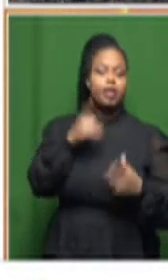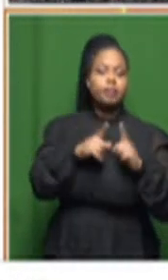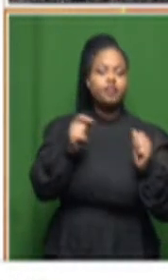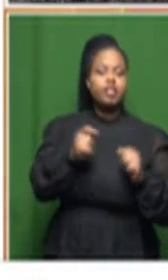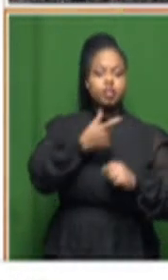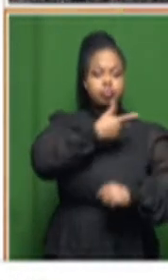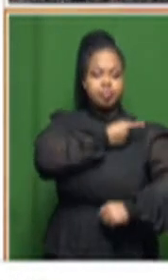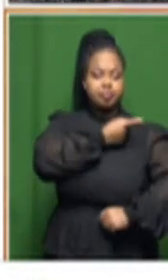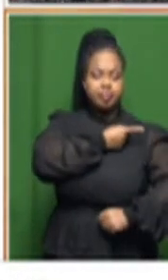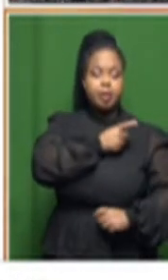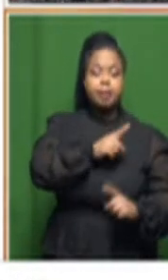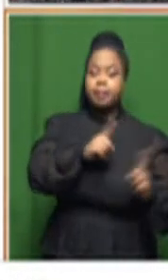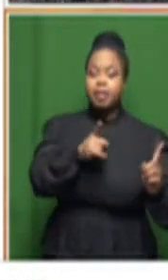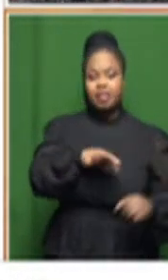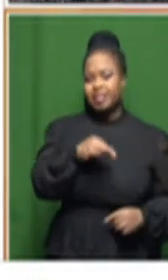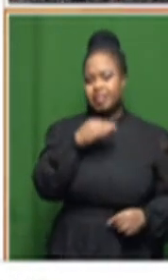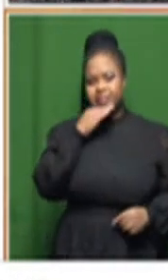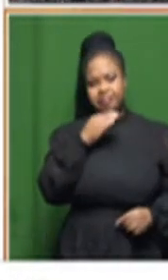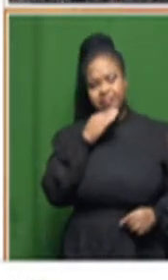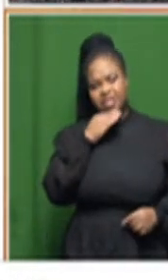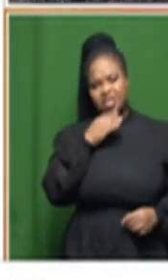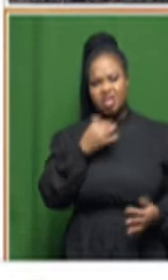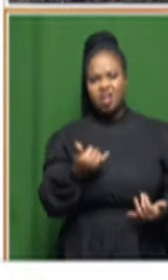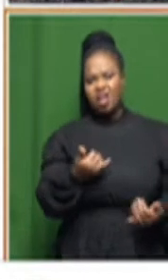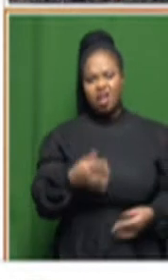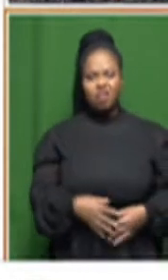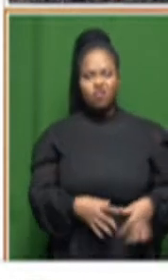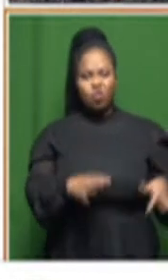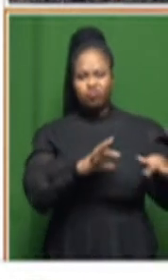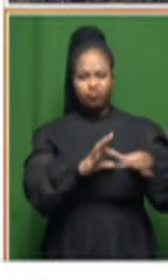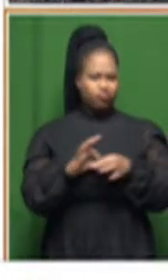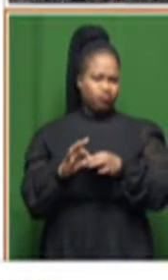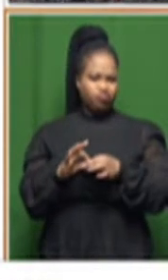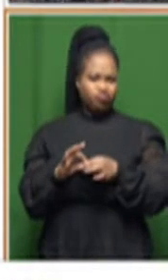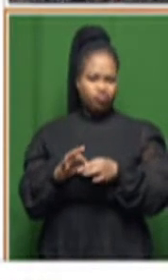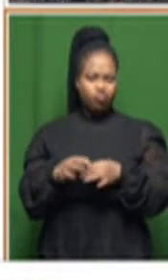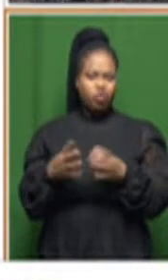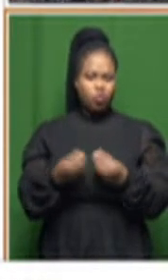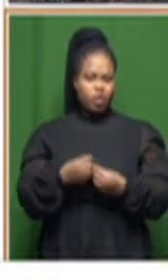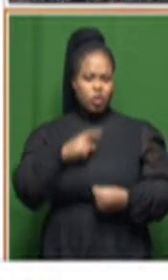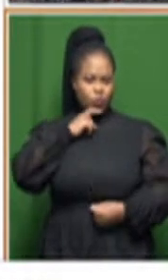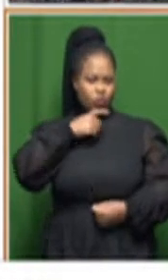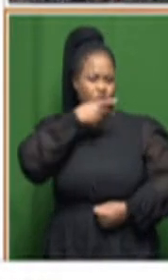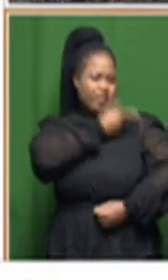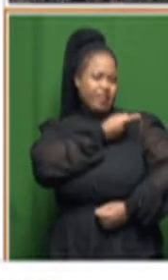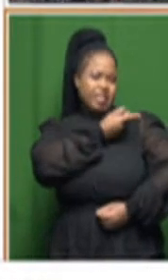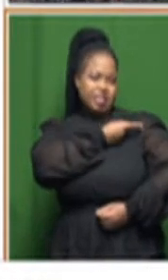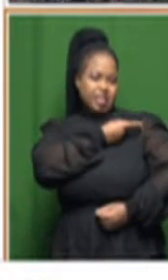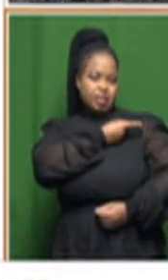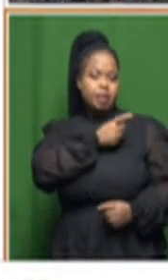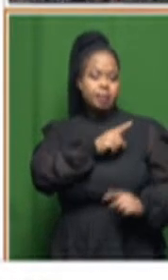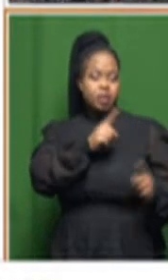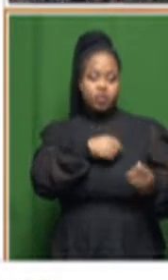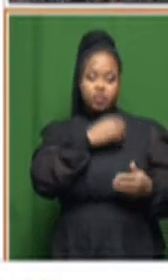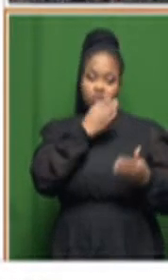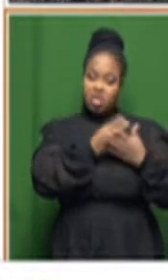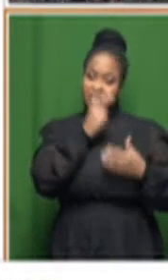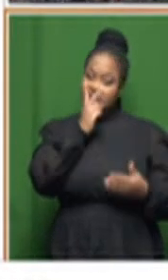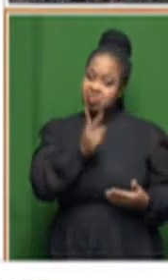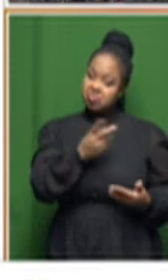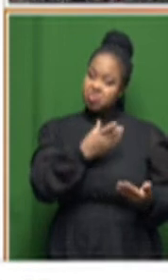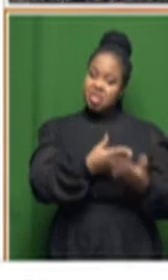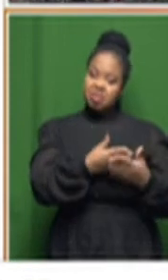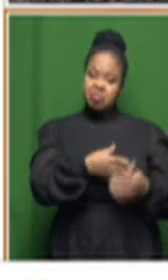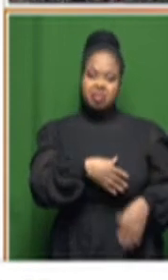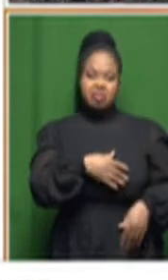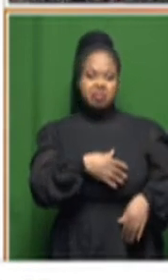immunization, but it does not necessarily have a causal relationship with the use of the vaccine. So as you can see, it could be any